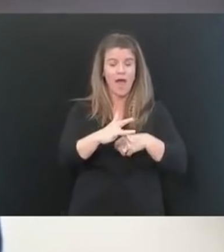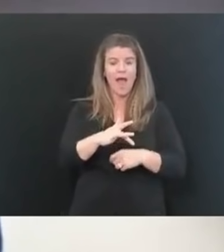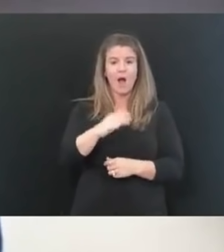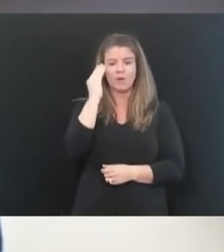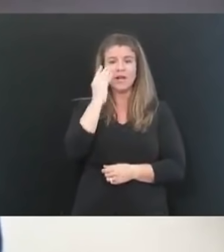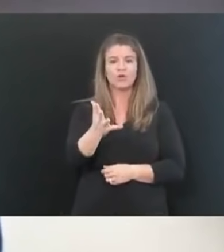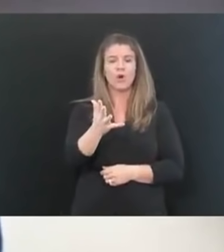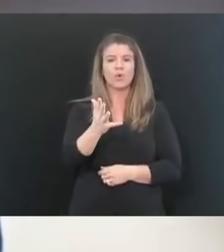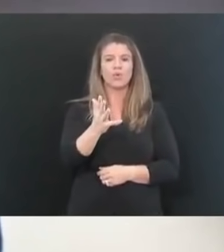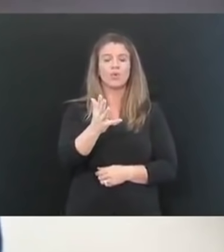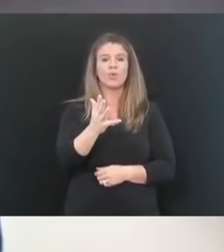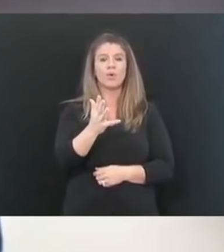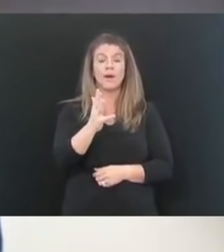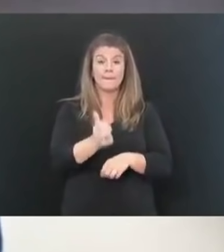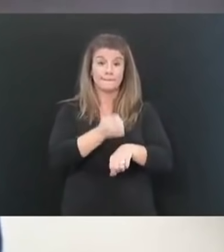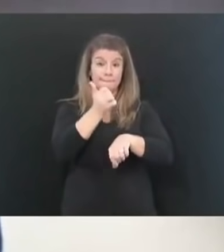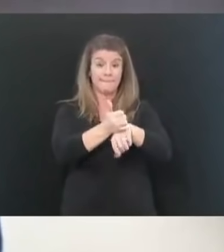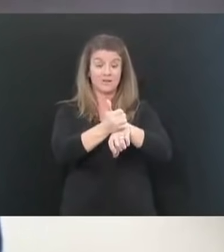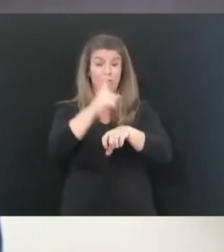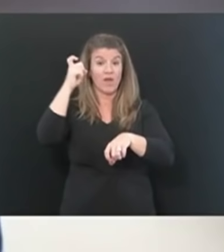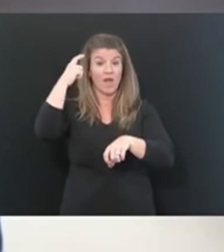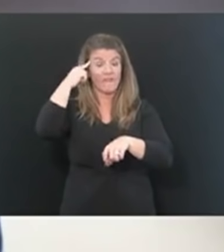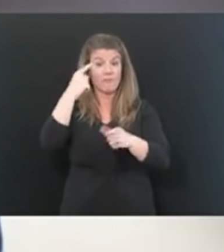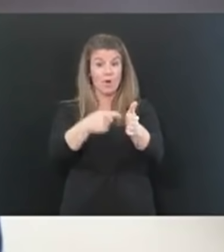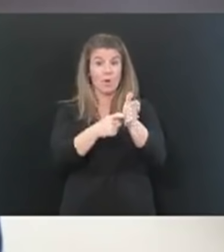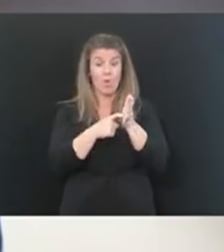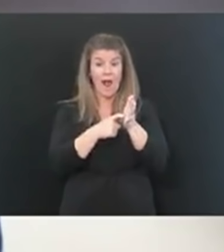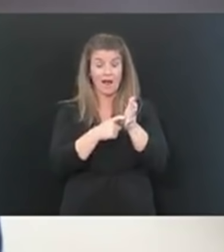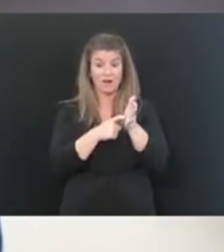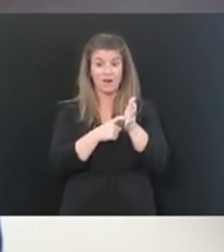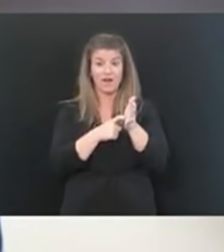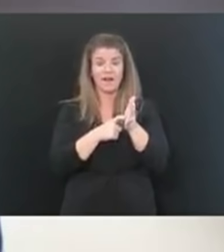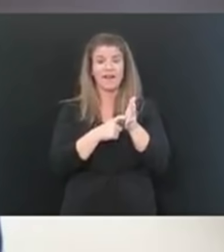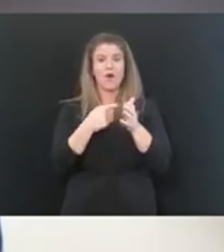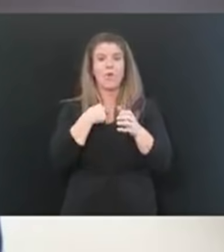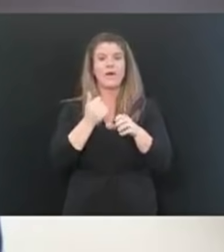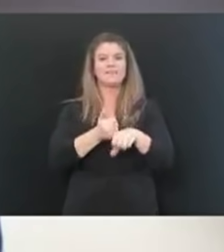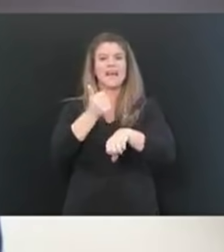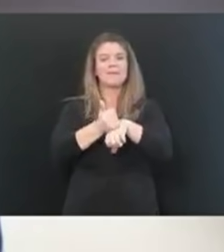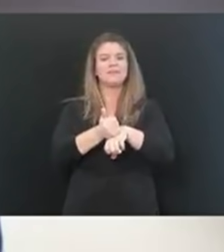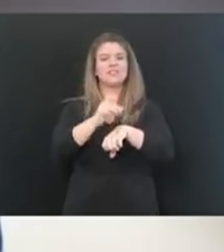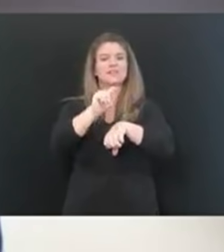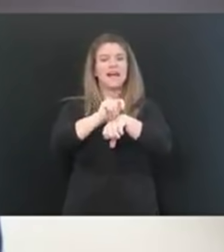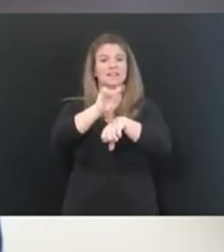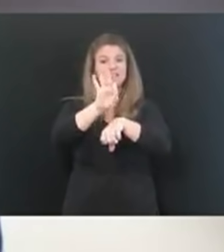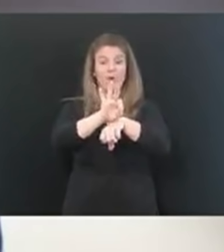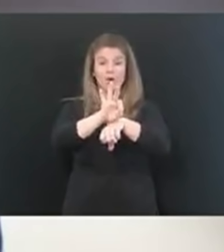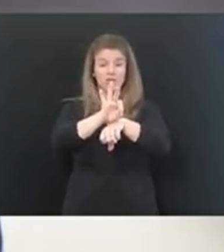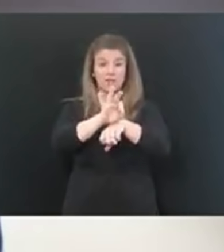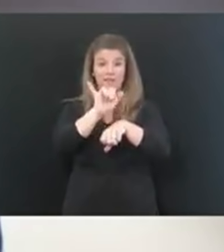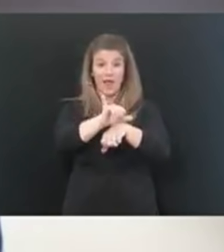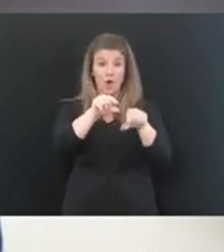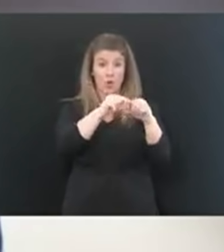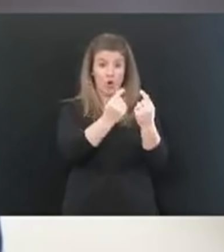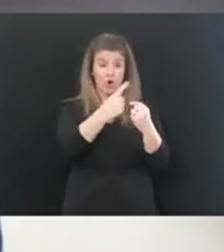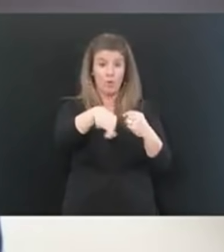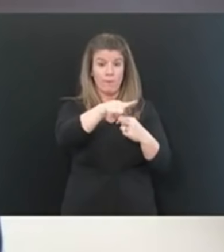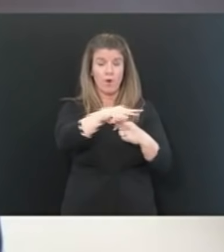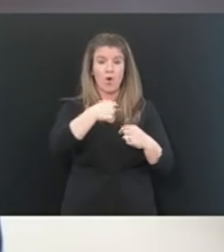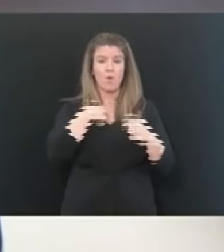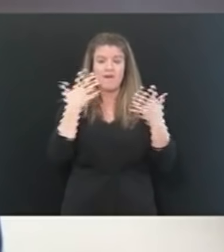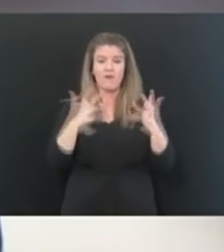that based on the governor's requirement that we establish a task force early on, we have come from a point of